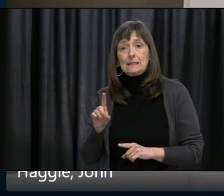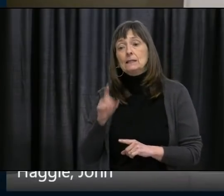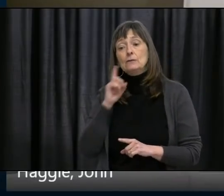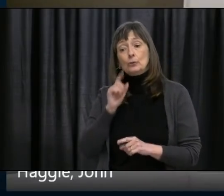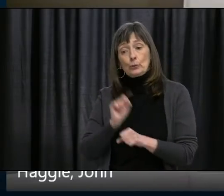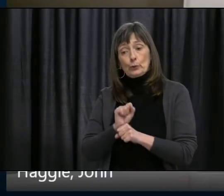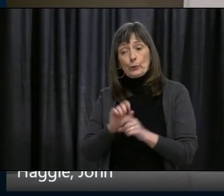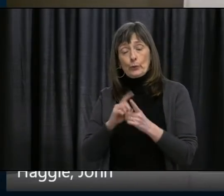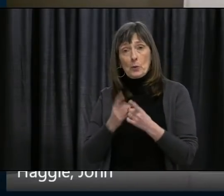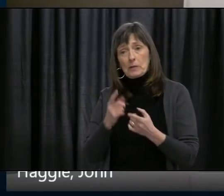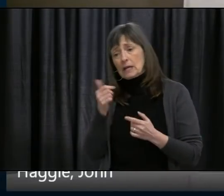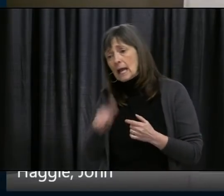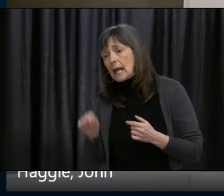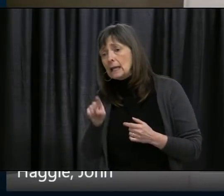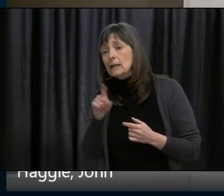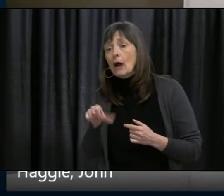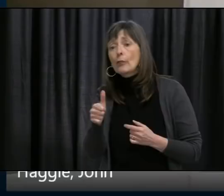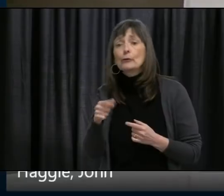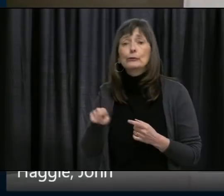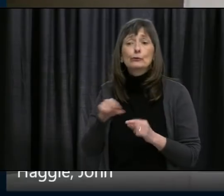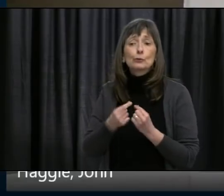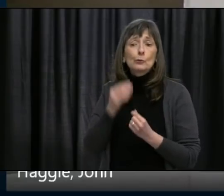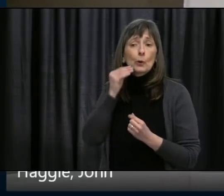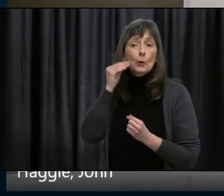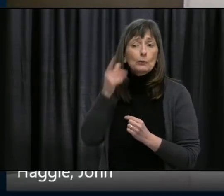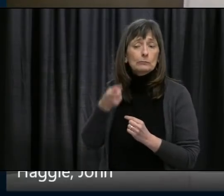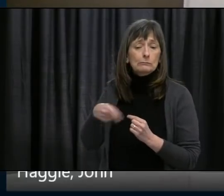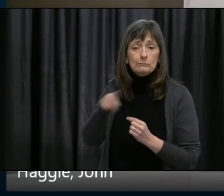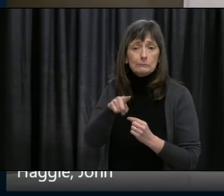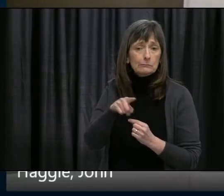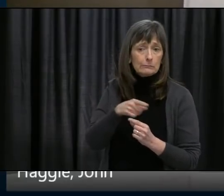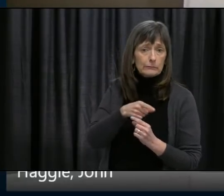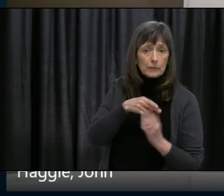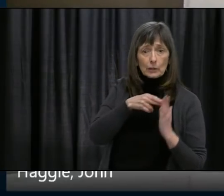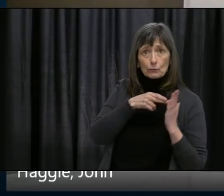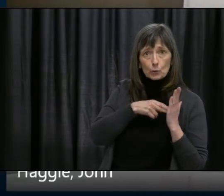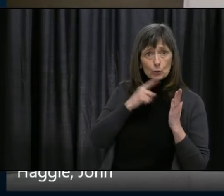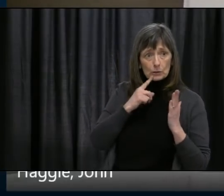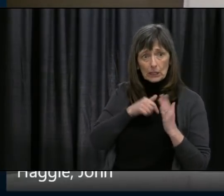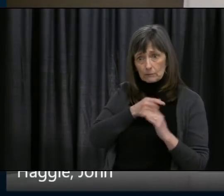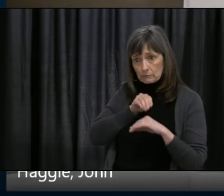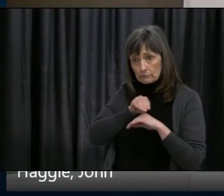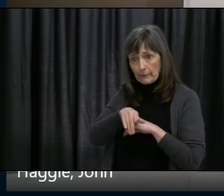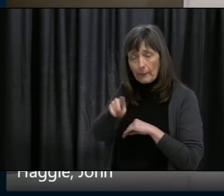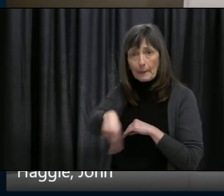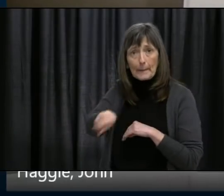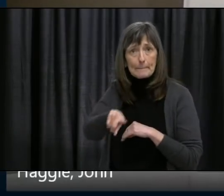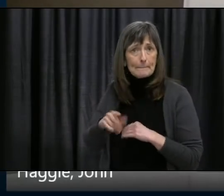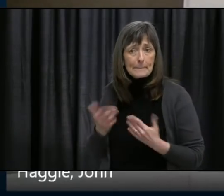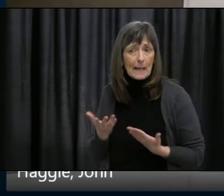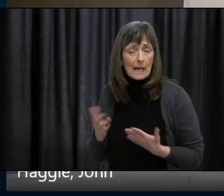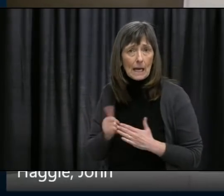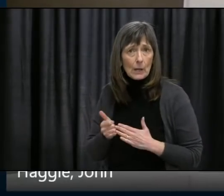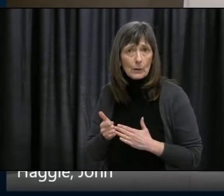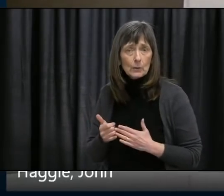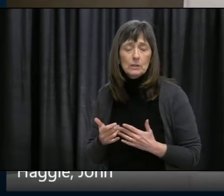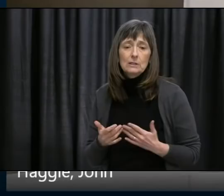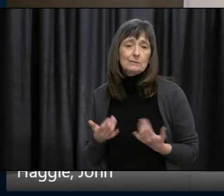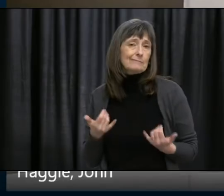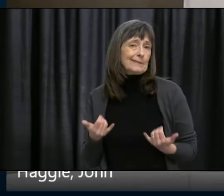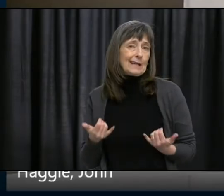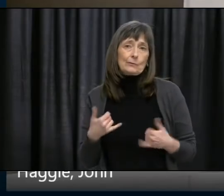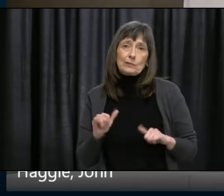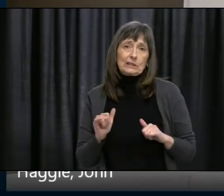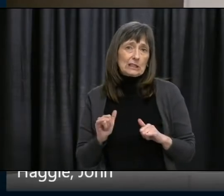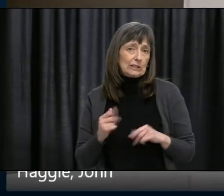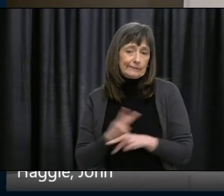to see if there is an impact of that ruling or that order on their department. And at the moment, we're still working